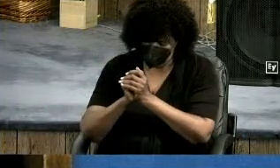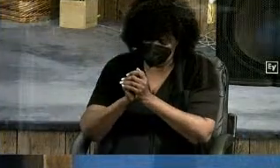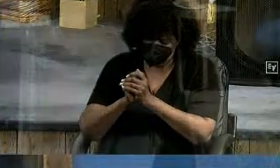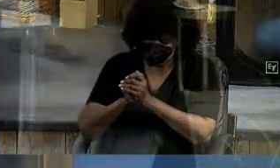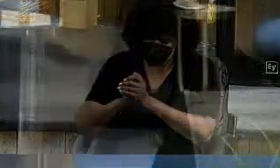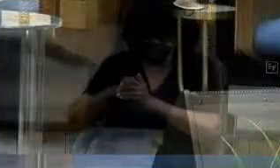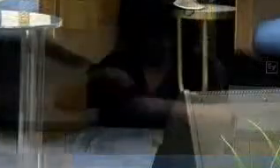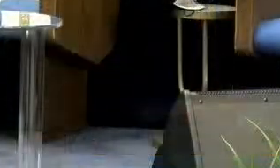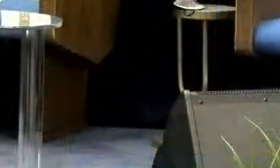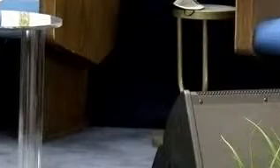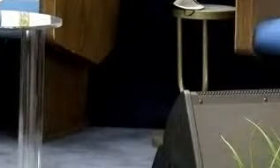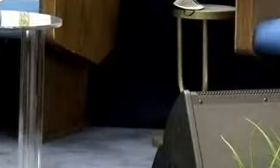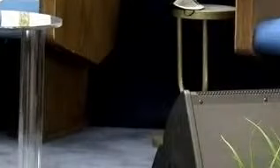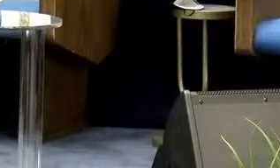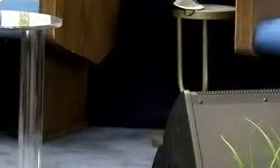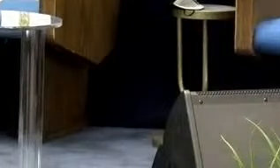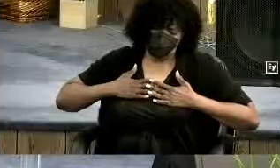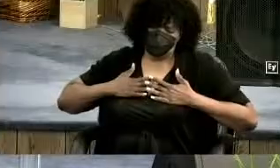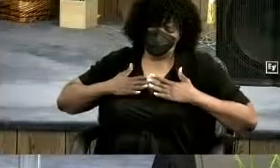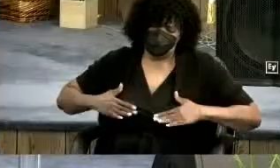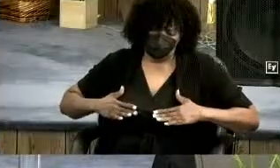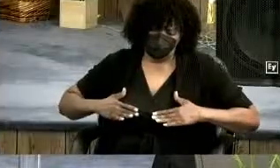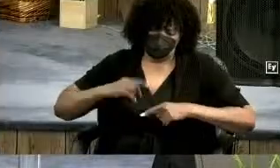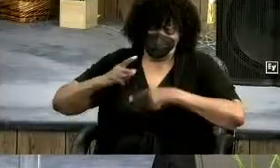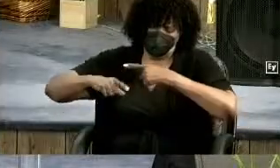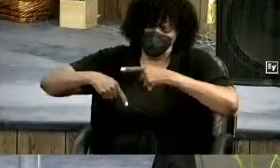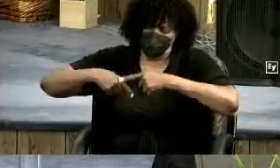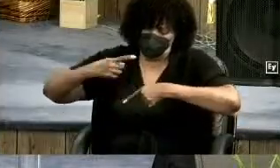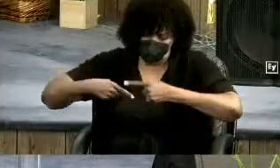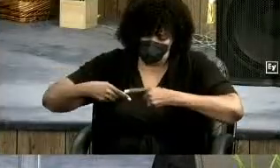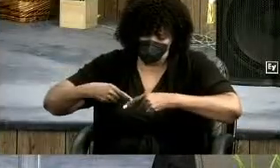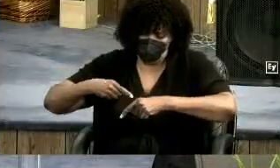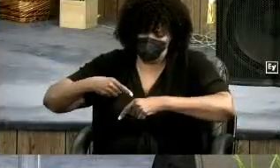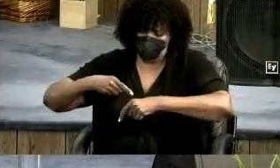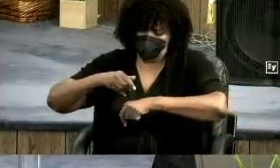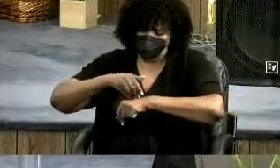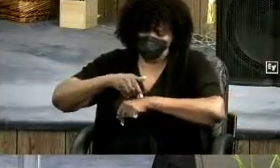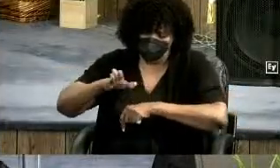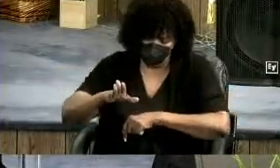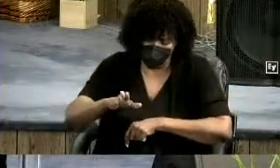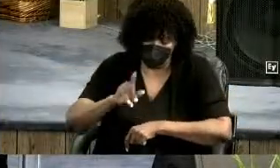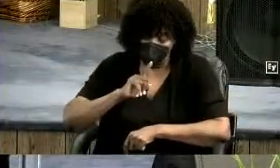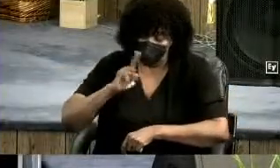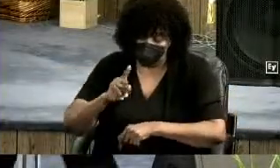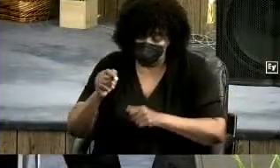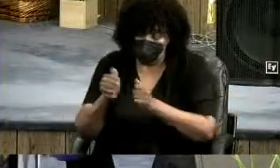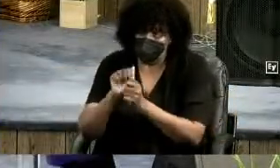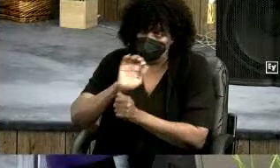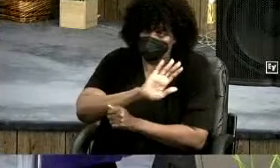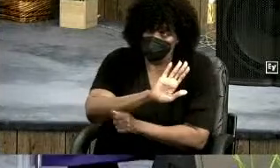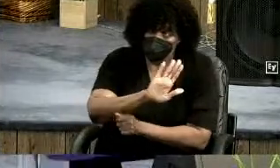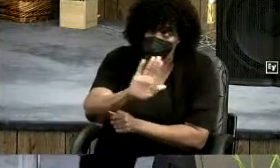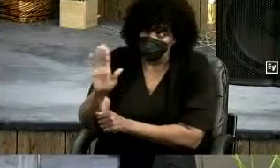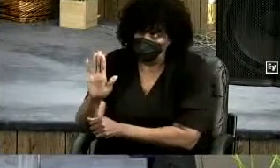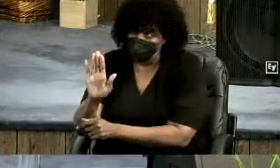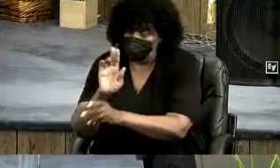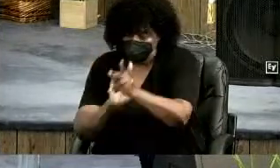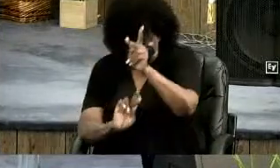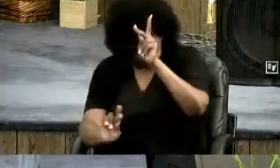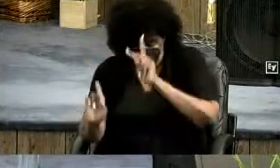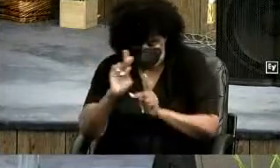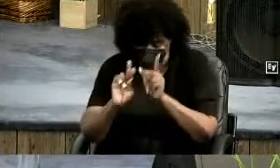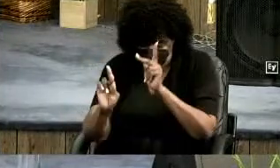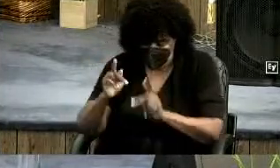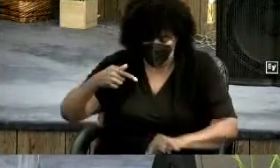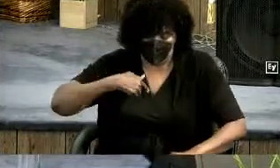make me a body so I can go down and be with your people. The walls have been torn down,